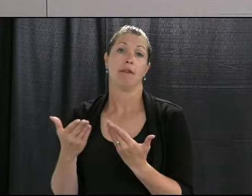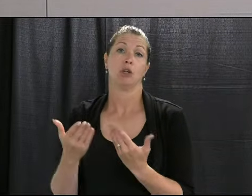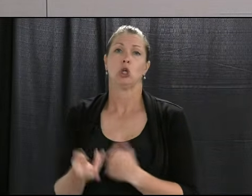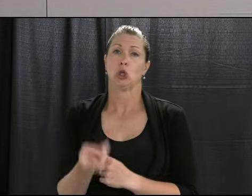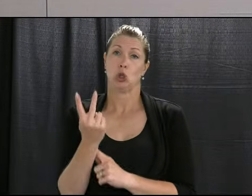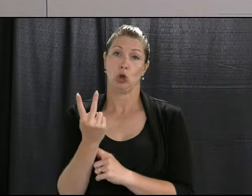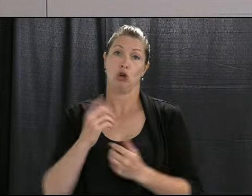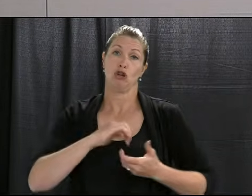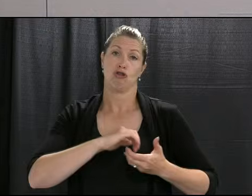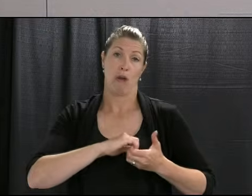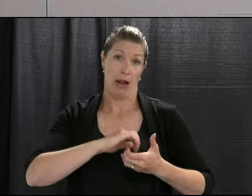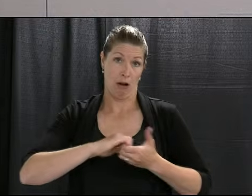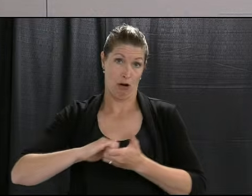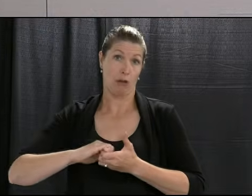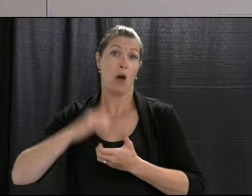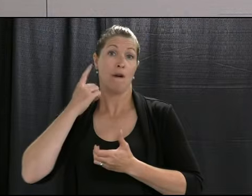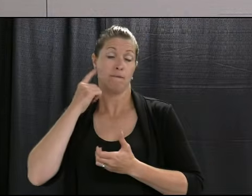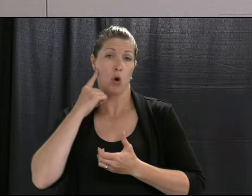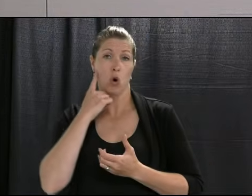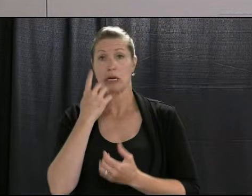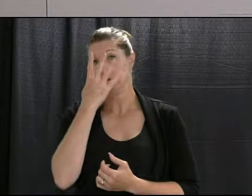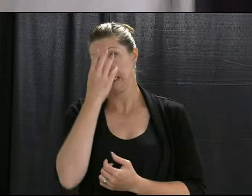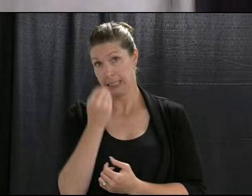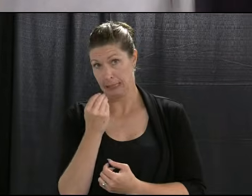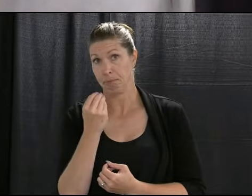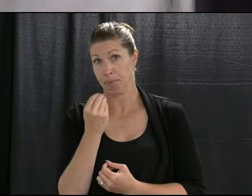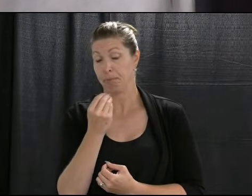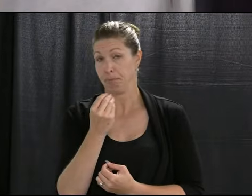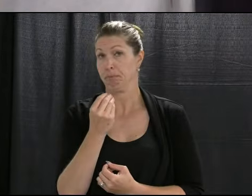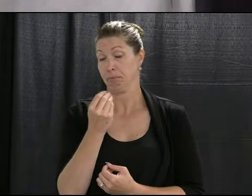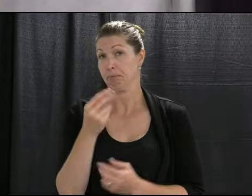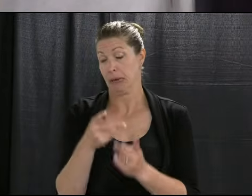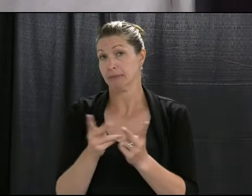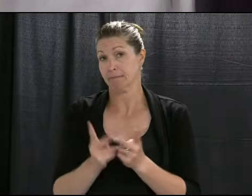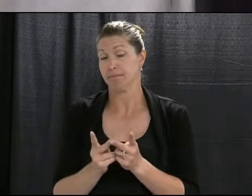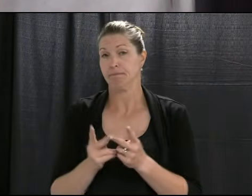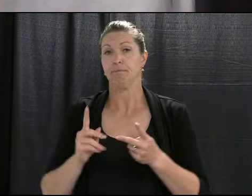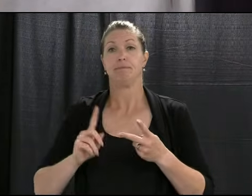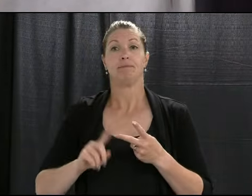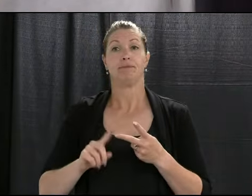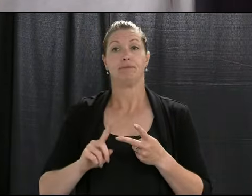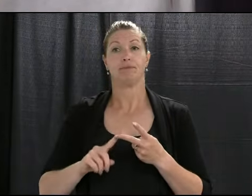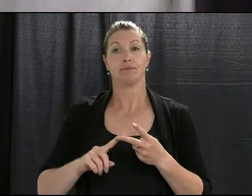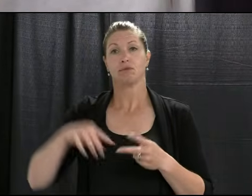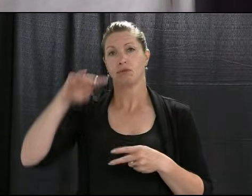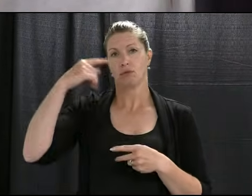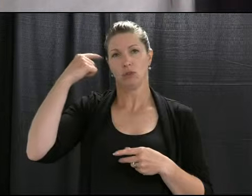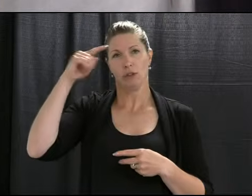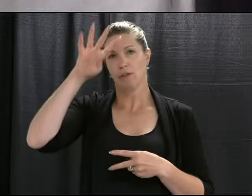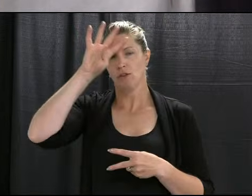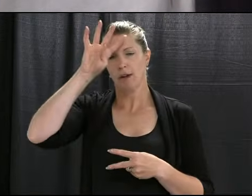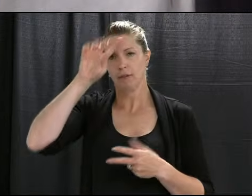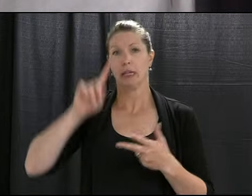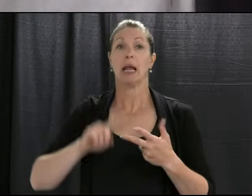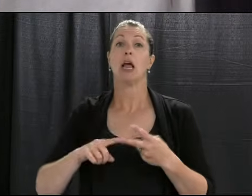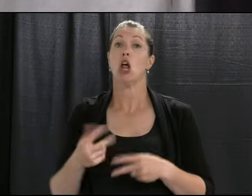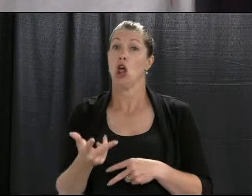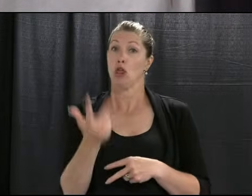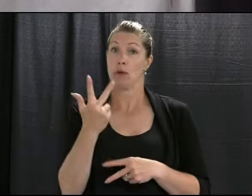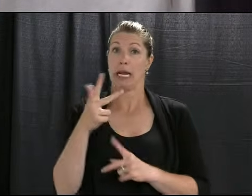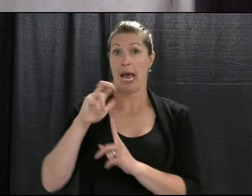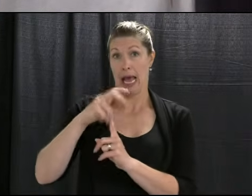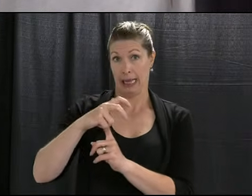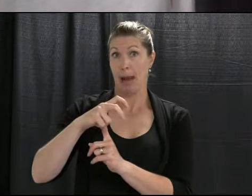trailers. So that's a very practical approach. There's crew for the up to 3 helicopters that they will